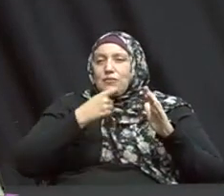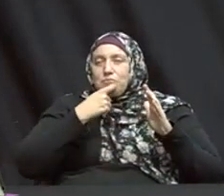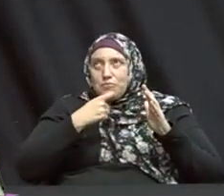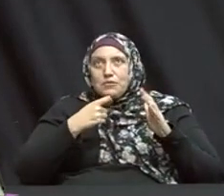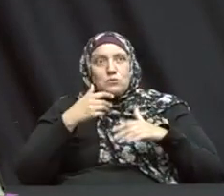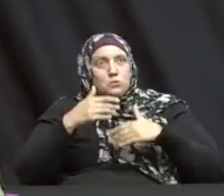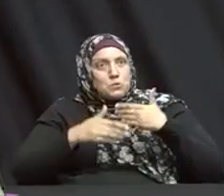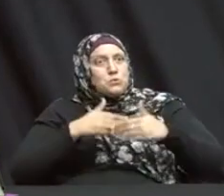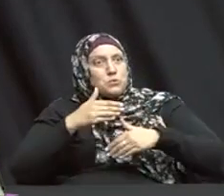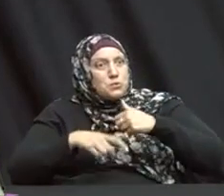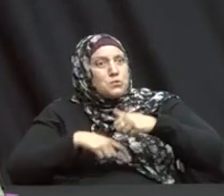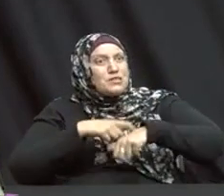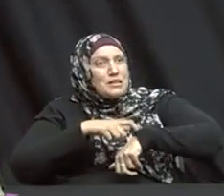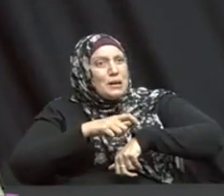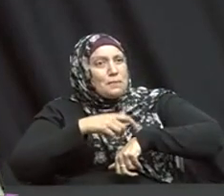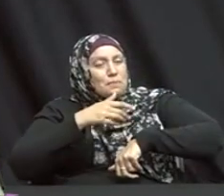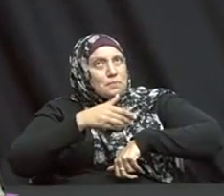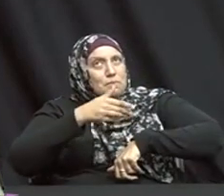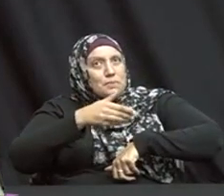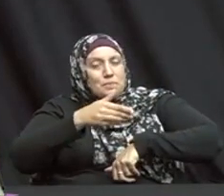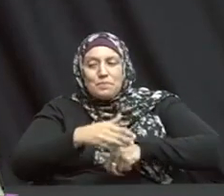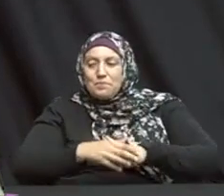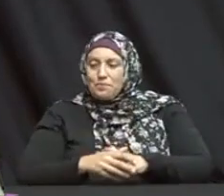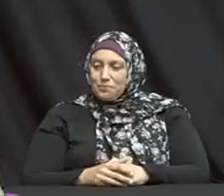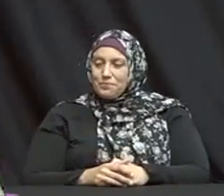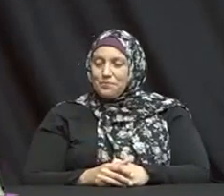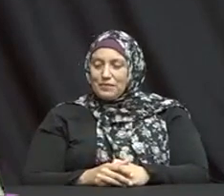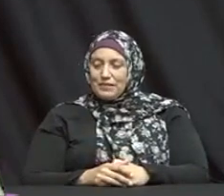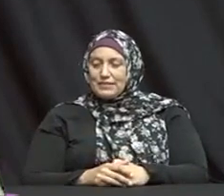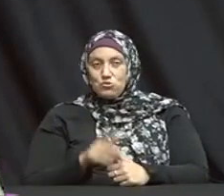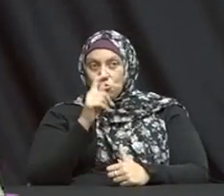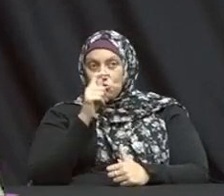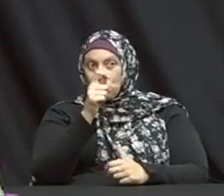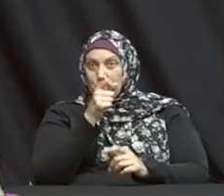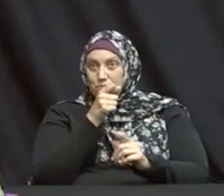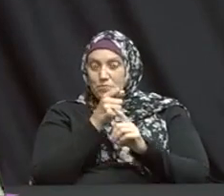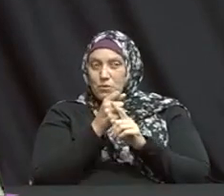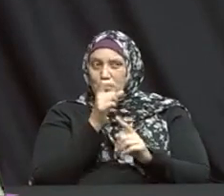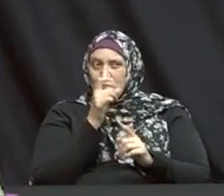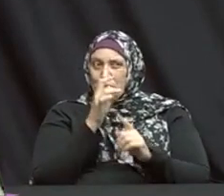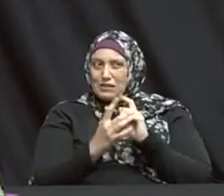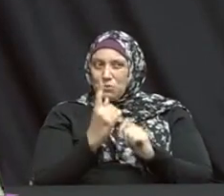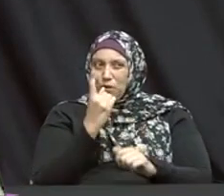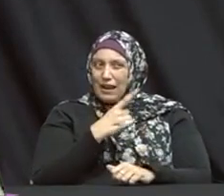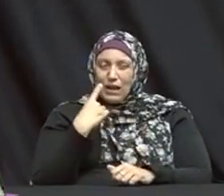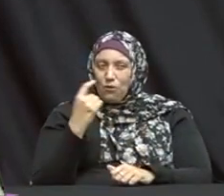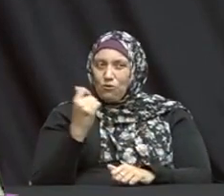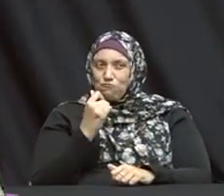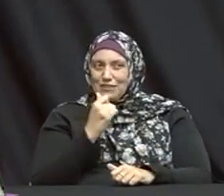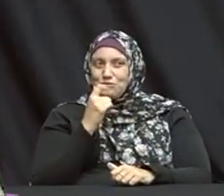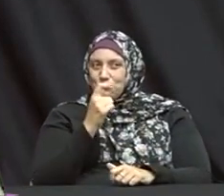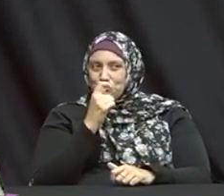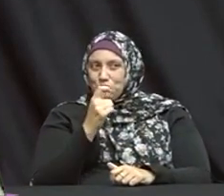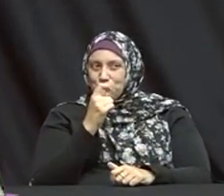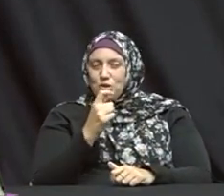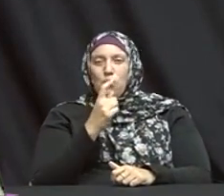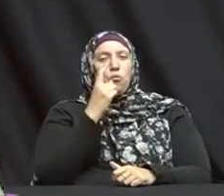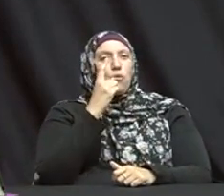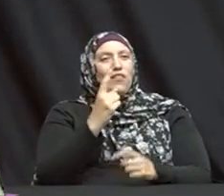We are getting on with time a little bit, and I think we've hit or we're approaching 1 hour for this session so far. There is one thing I'd like